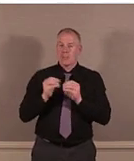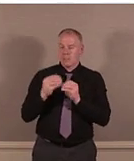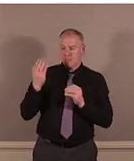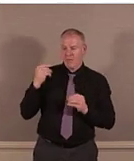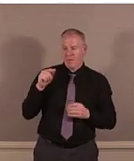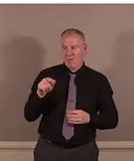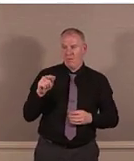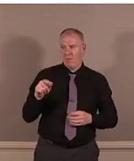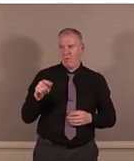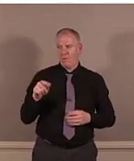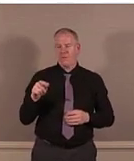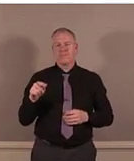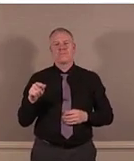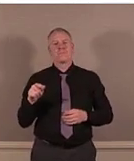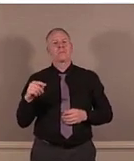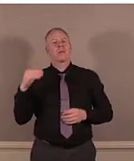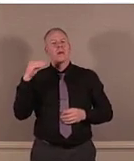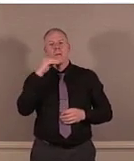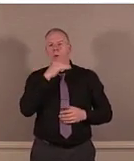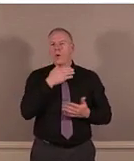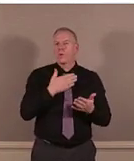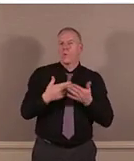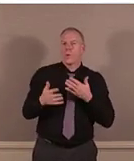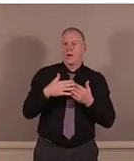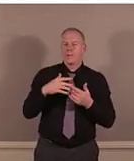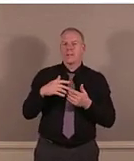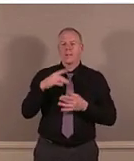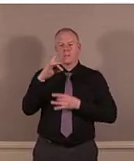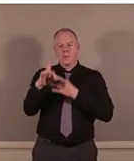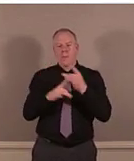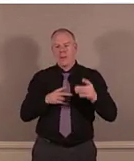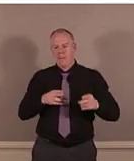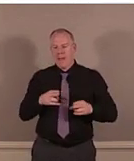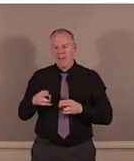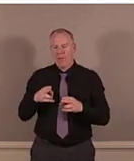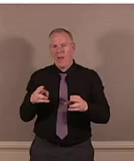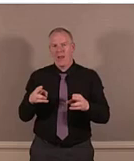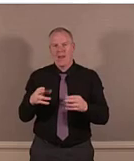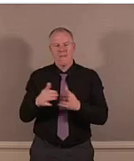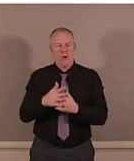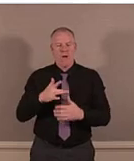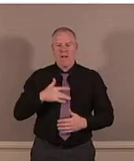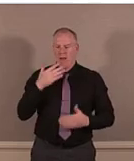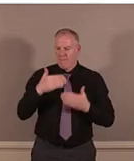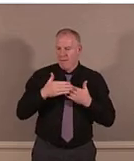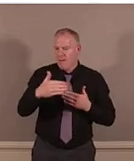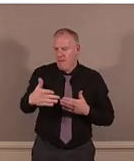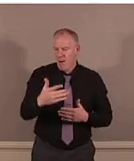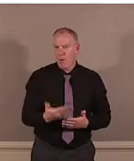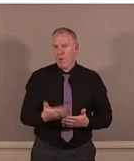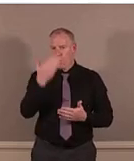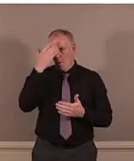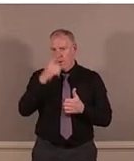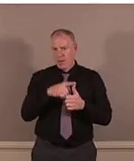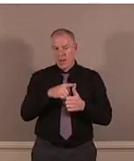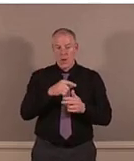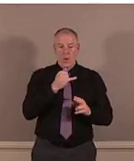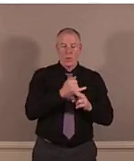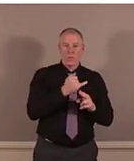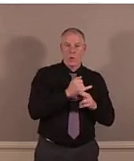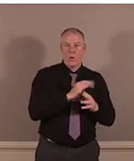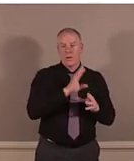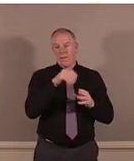the key area is creating pathways. So lifelong learning pathways from school to